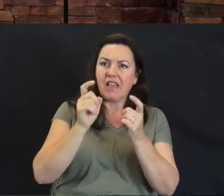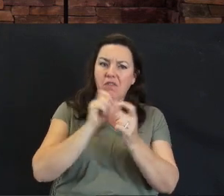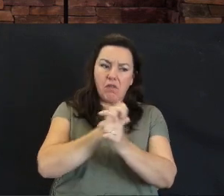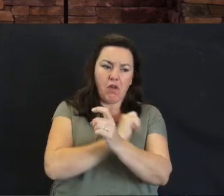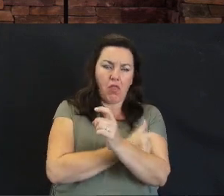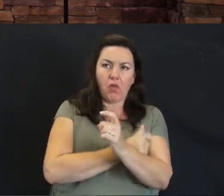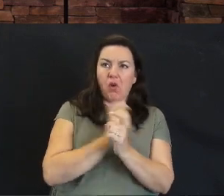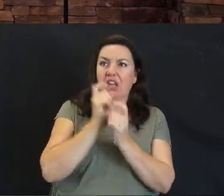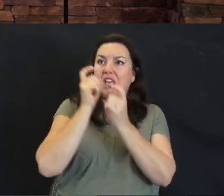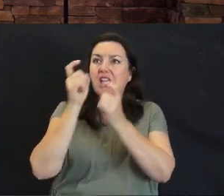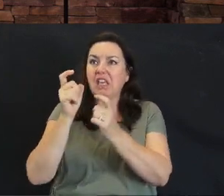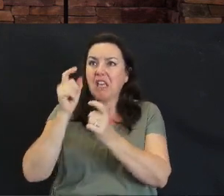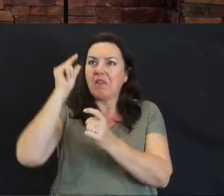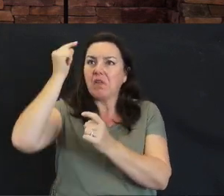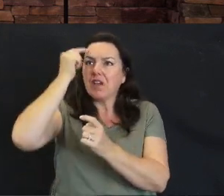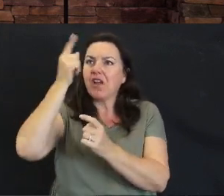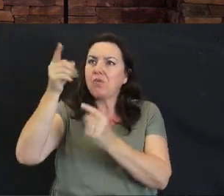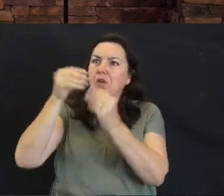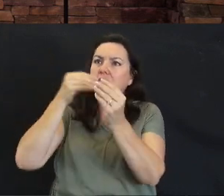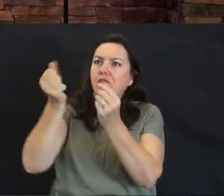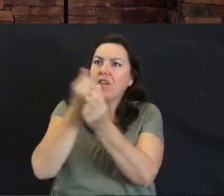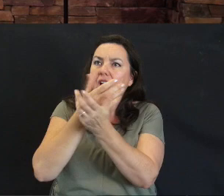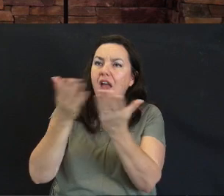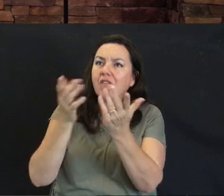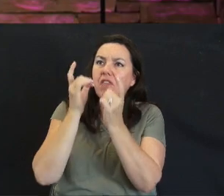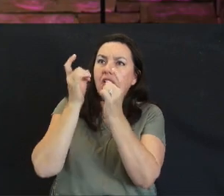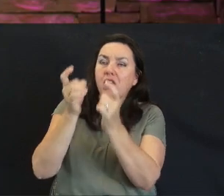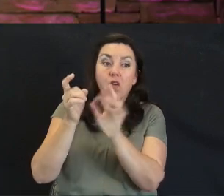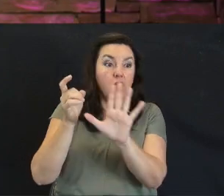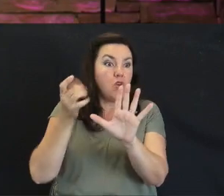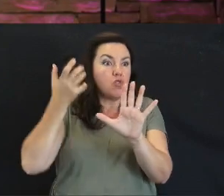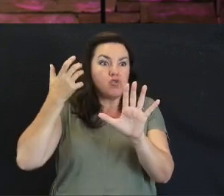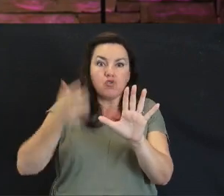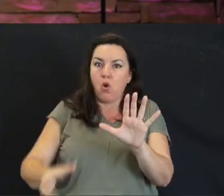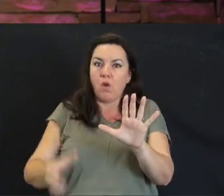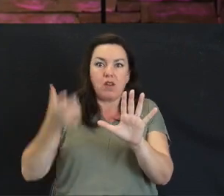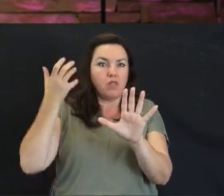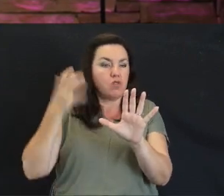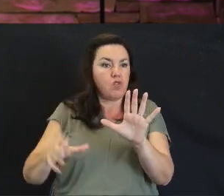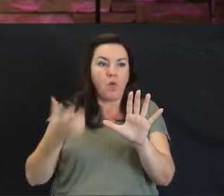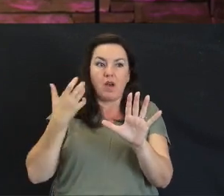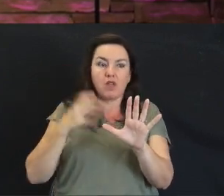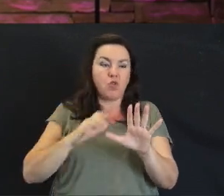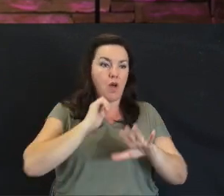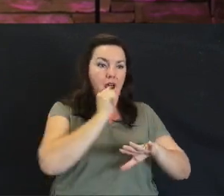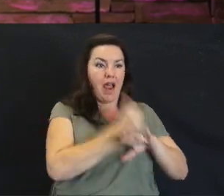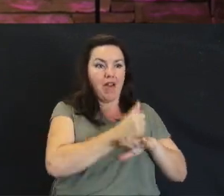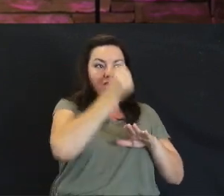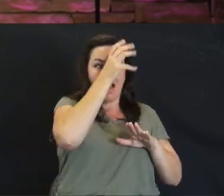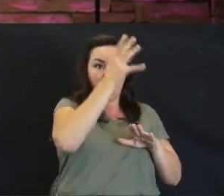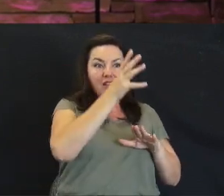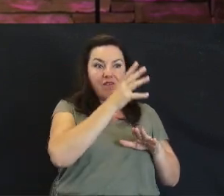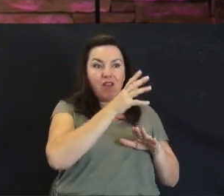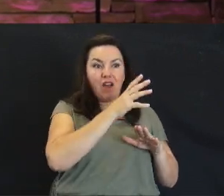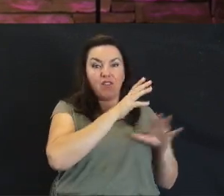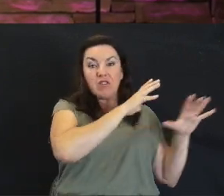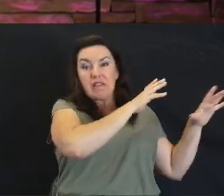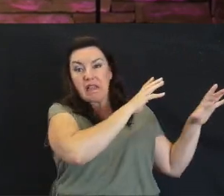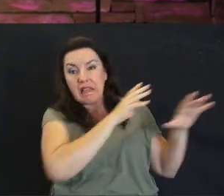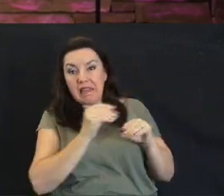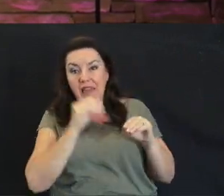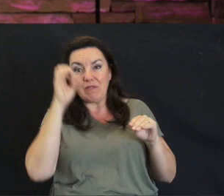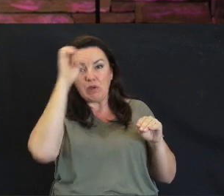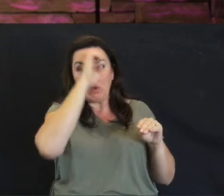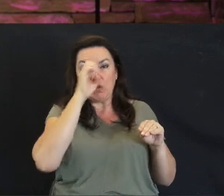the government And let them figure out And fix our problems You don't want that You don't want that Our founding fathers Came from a country From